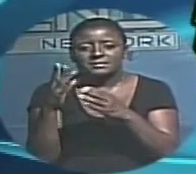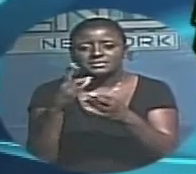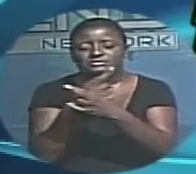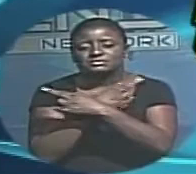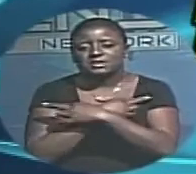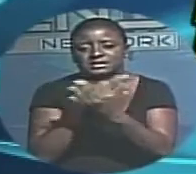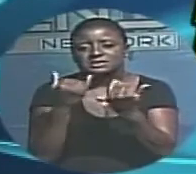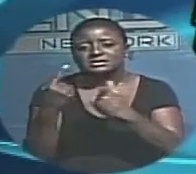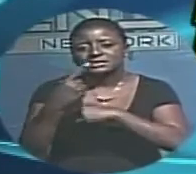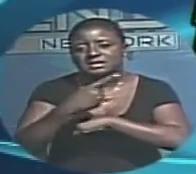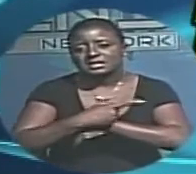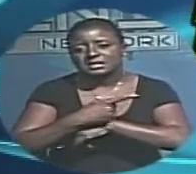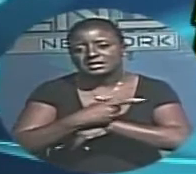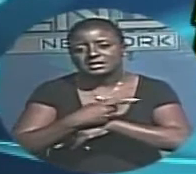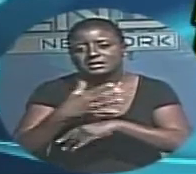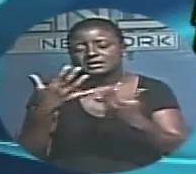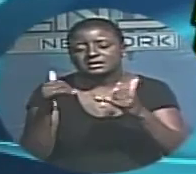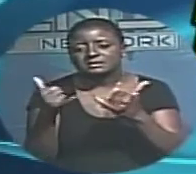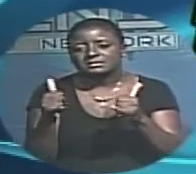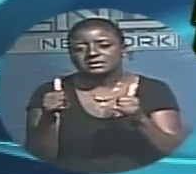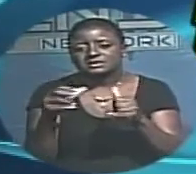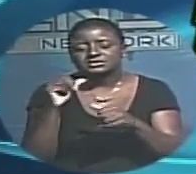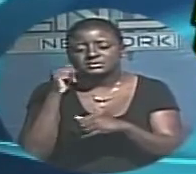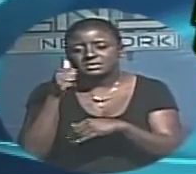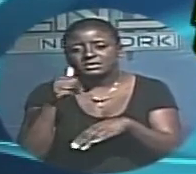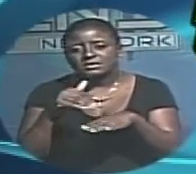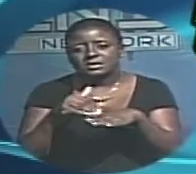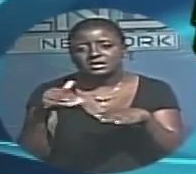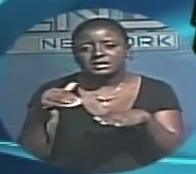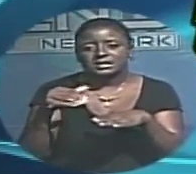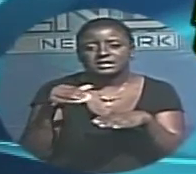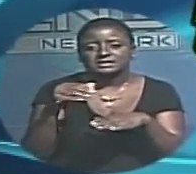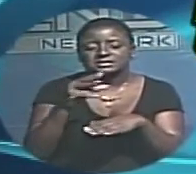today, and they'll be on the court tomorrow against Nicaragua at 1 o'clock.